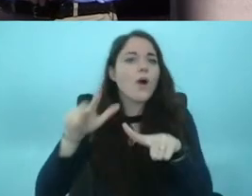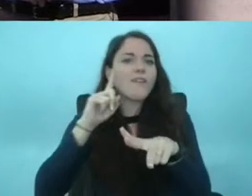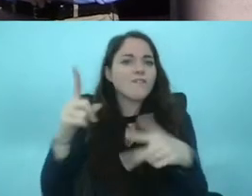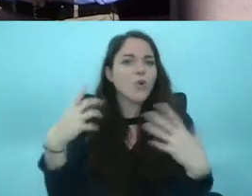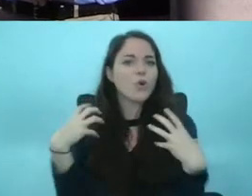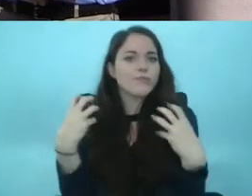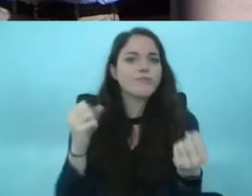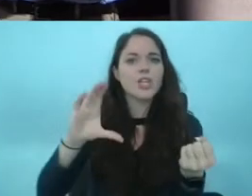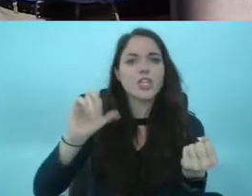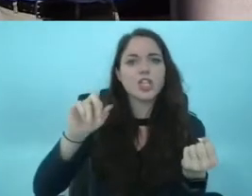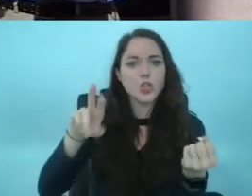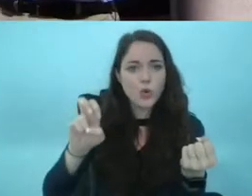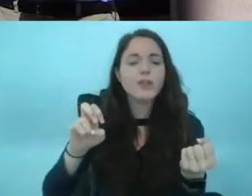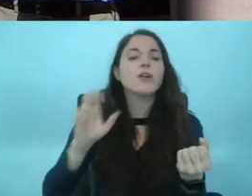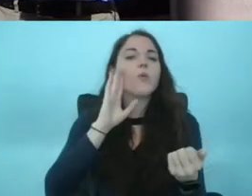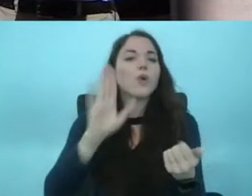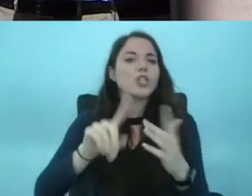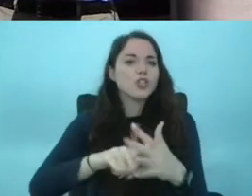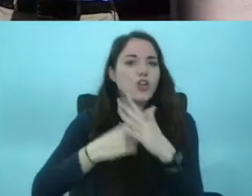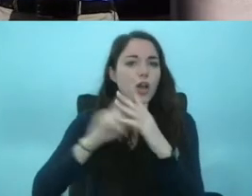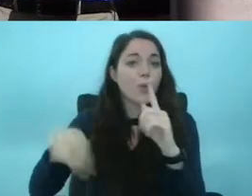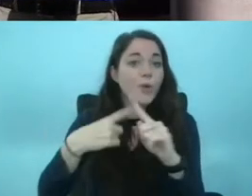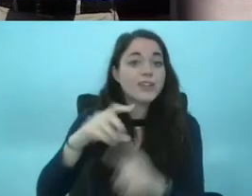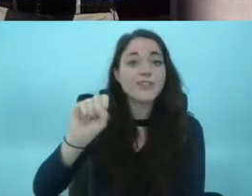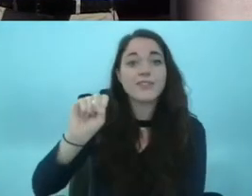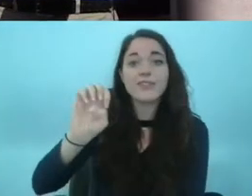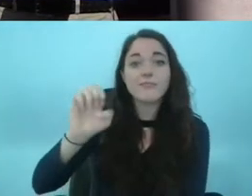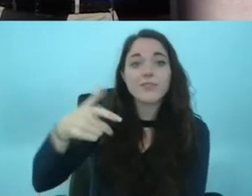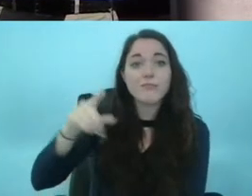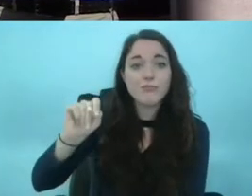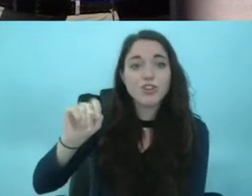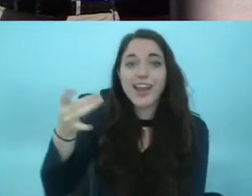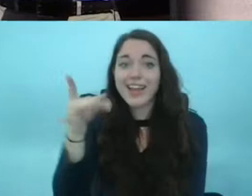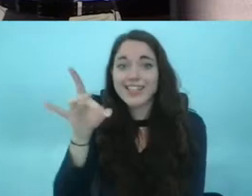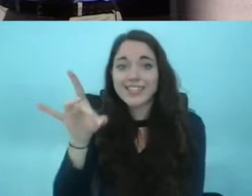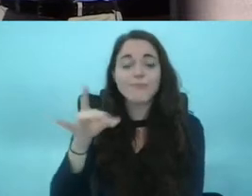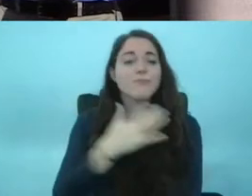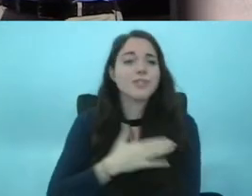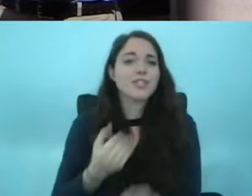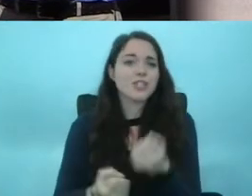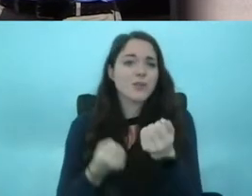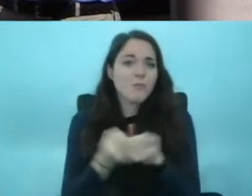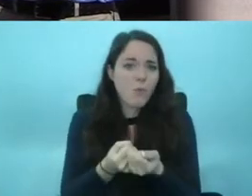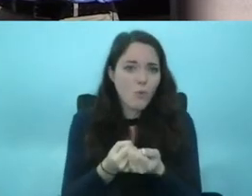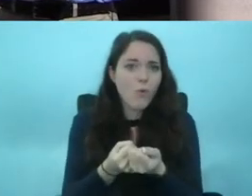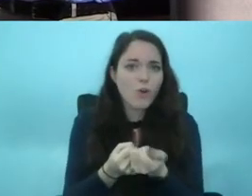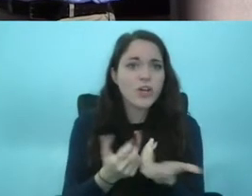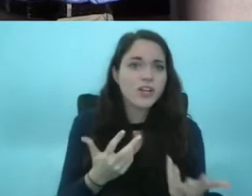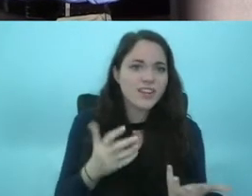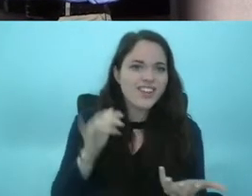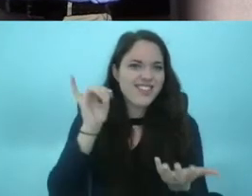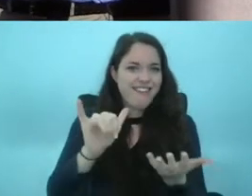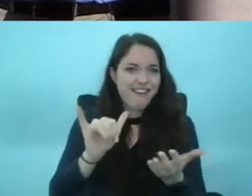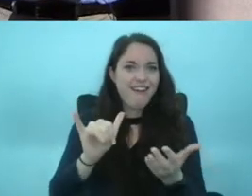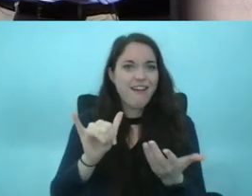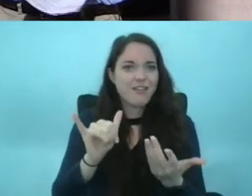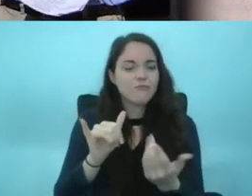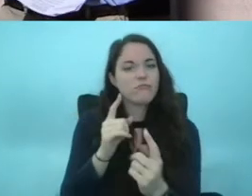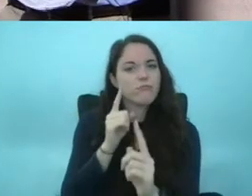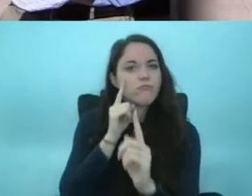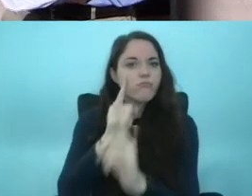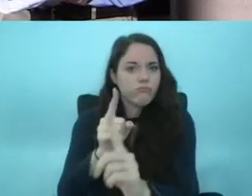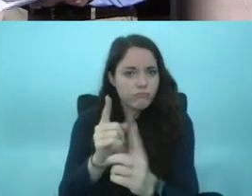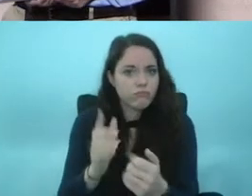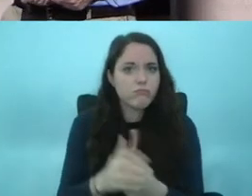that you will be a part of that and support those of us who are walking for that. Again, welcome.